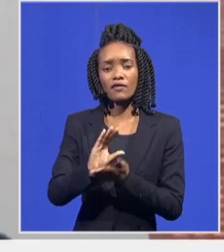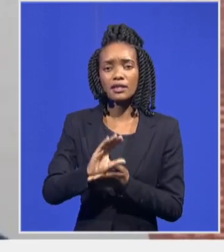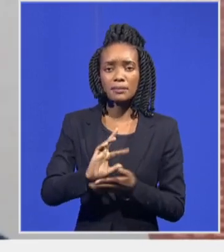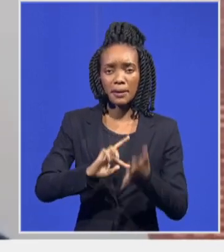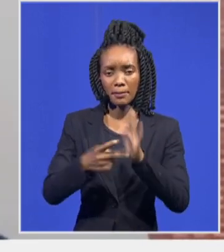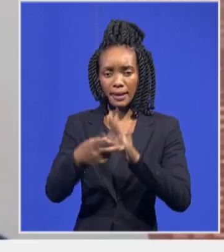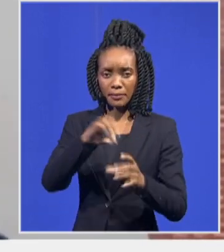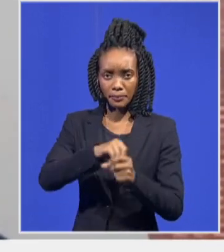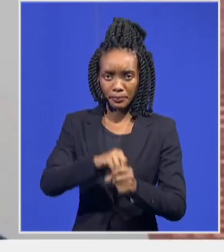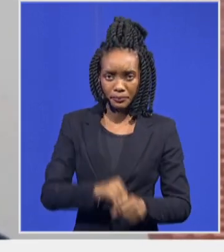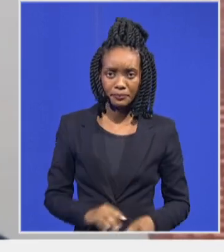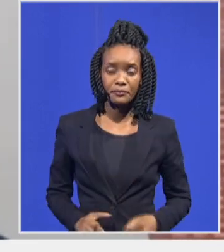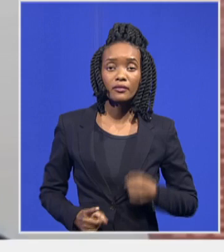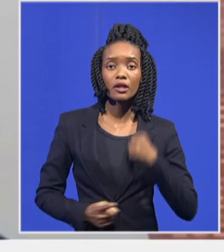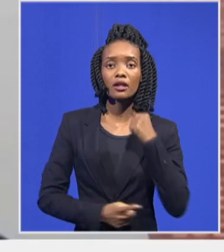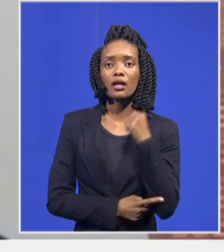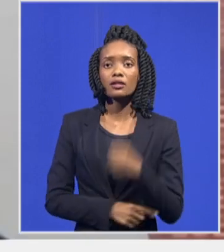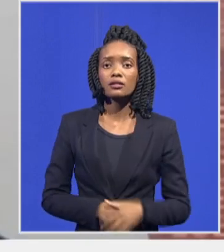then lastly,